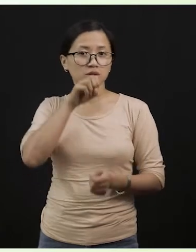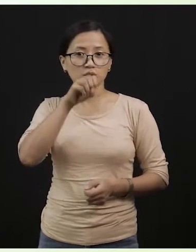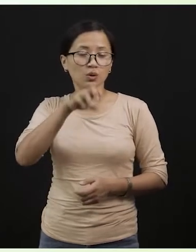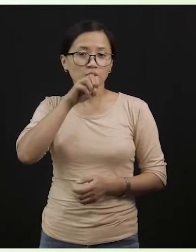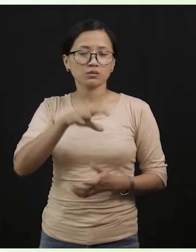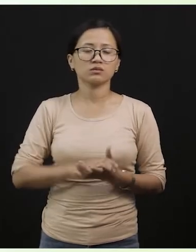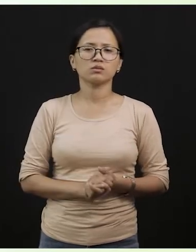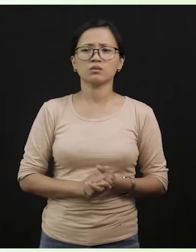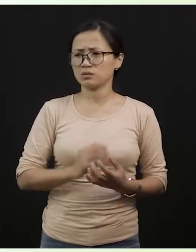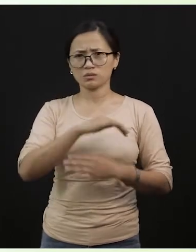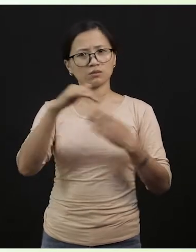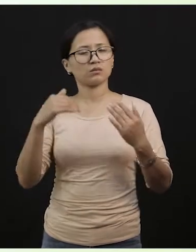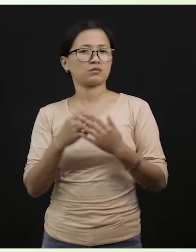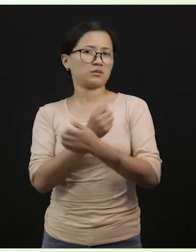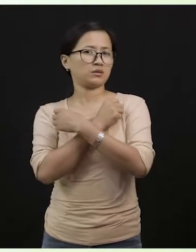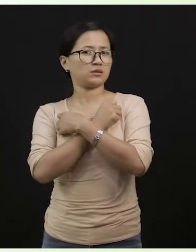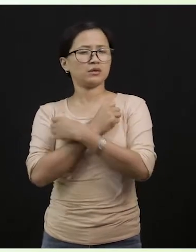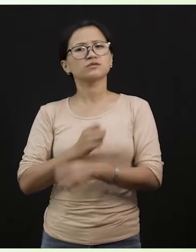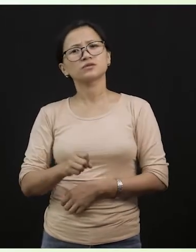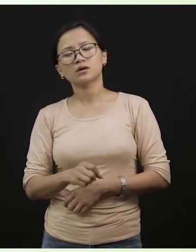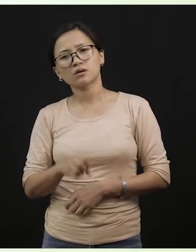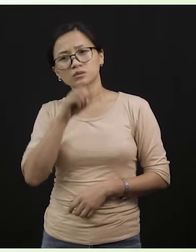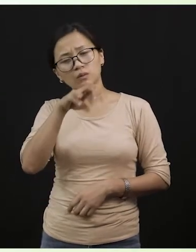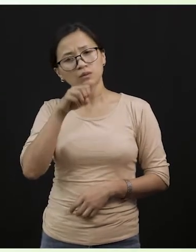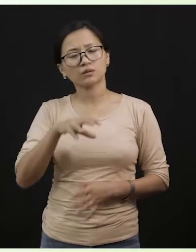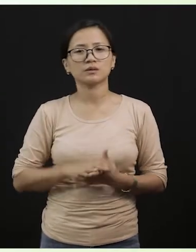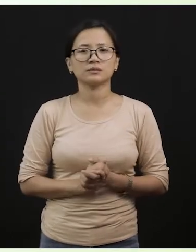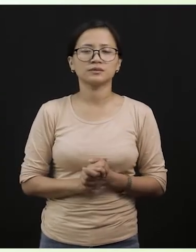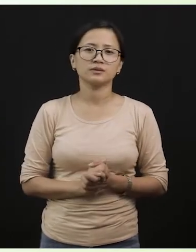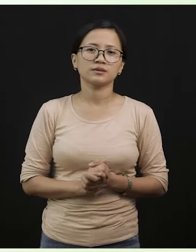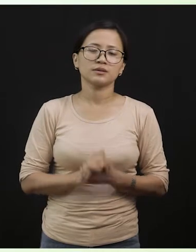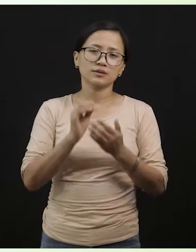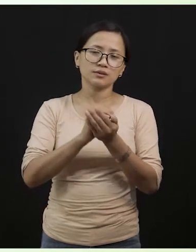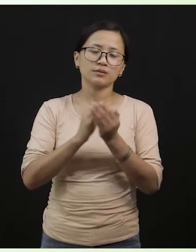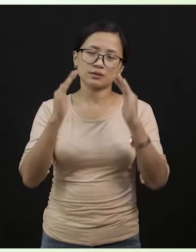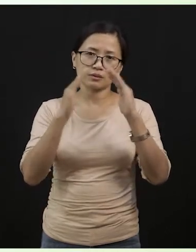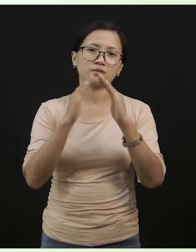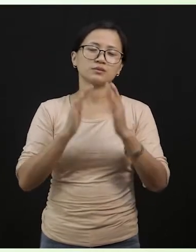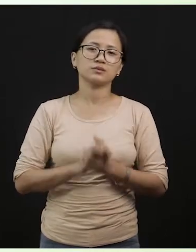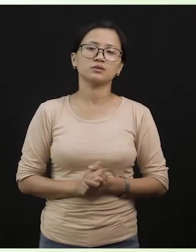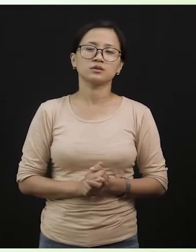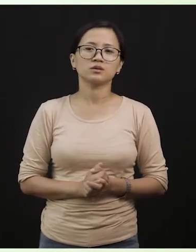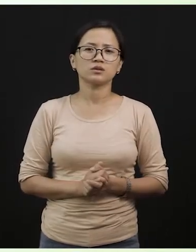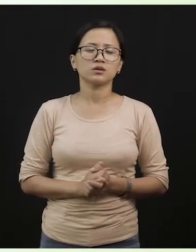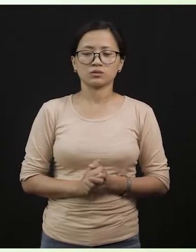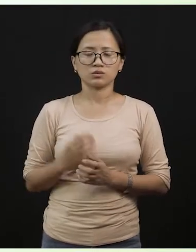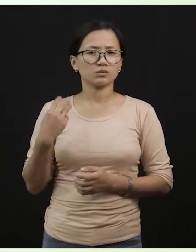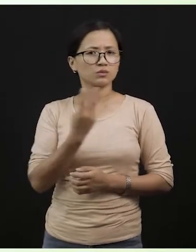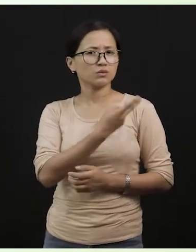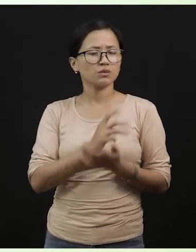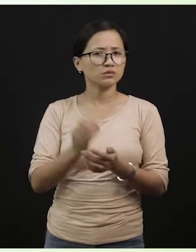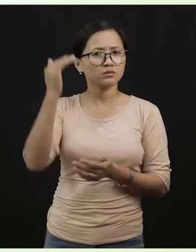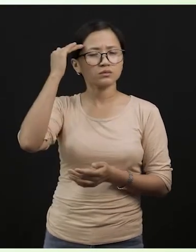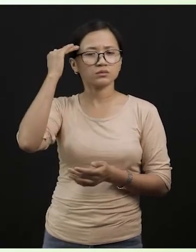sure you all like dogs, right? You love your puppies. You like to keep pets at home. And so we know that when we are with